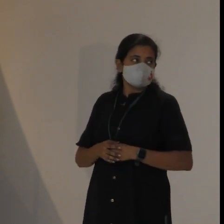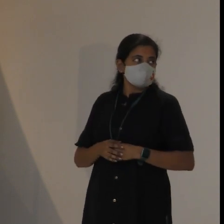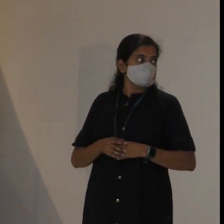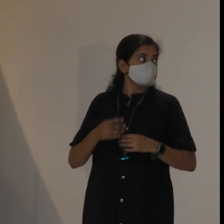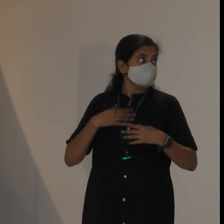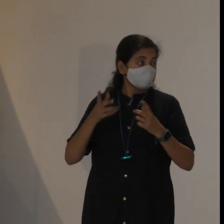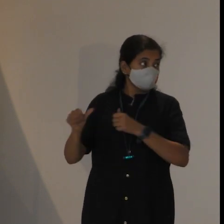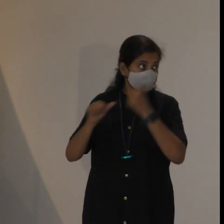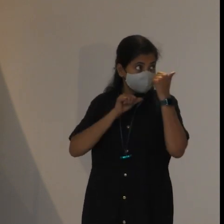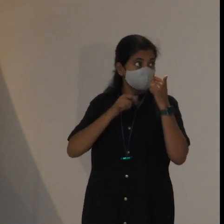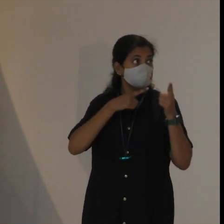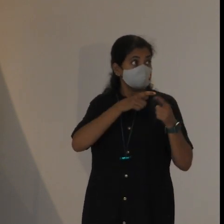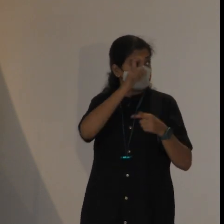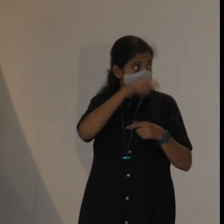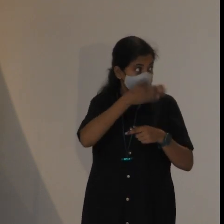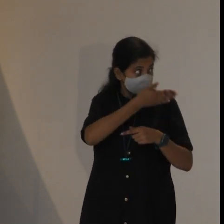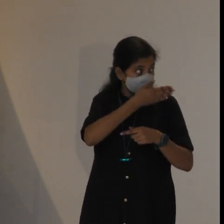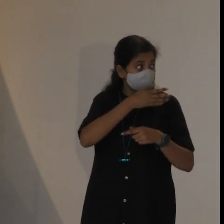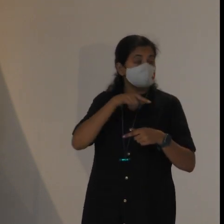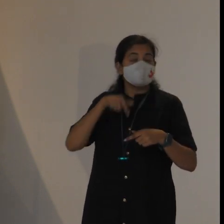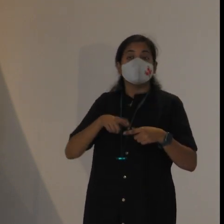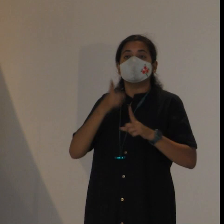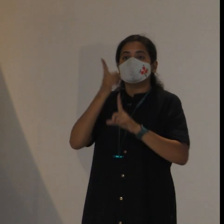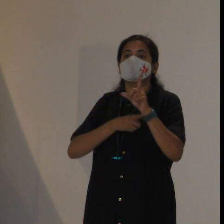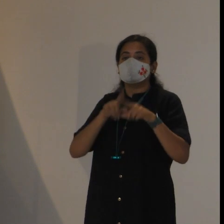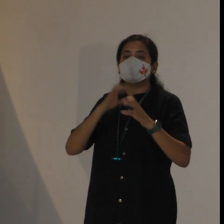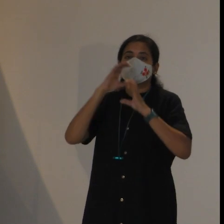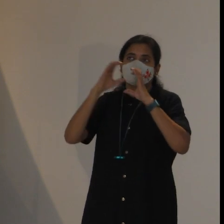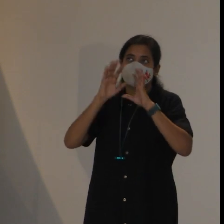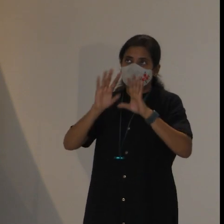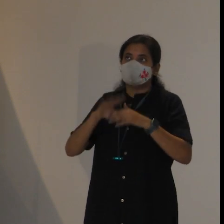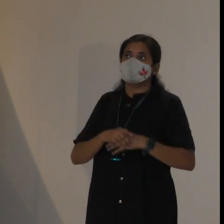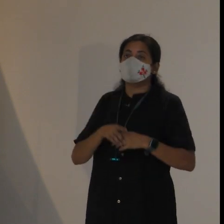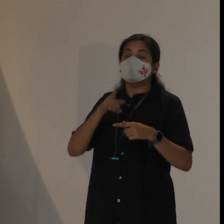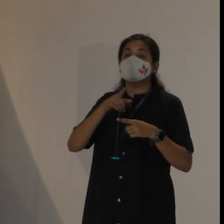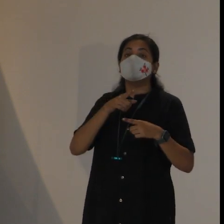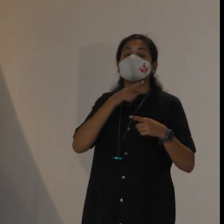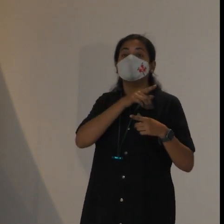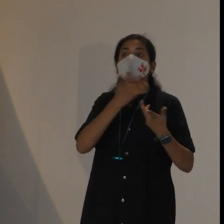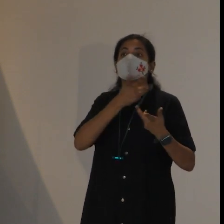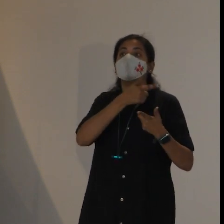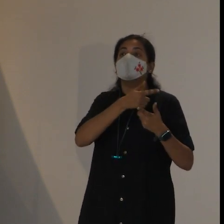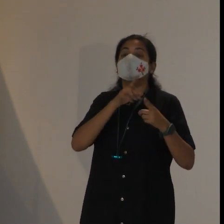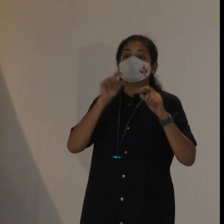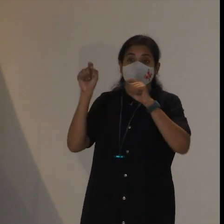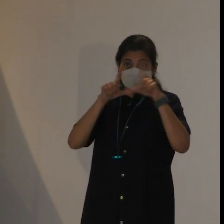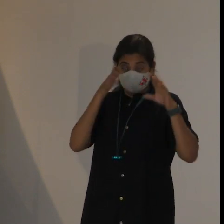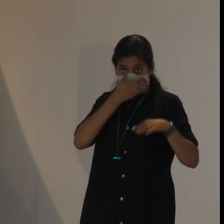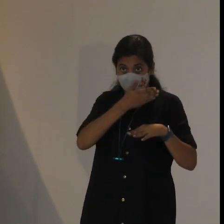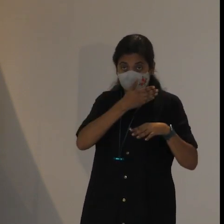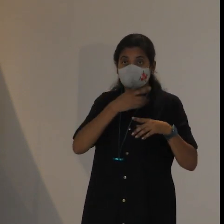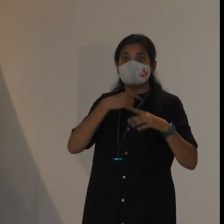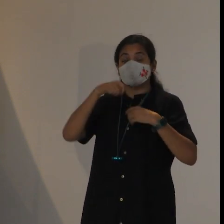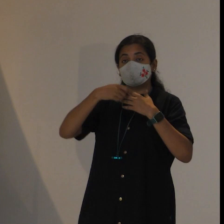I'll come back to this particular image and why I put this here later on when we have our conversation. So the backing track of the podcast was